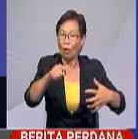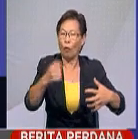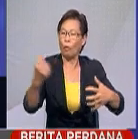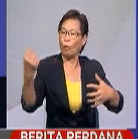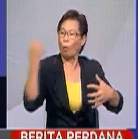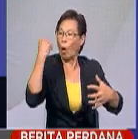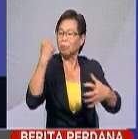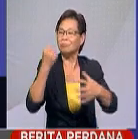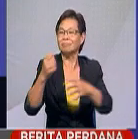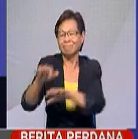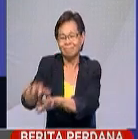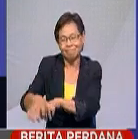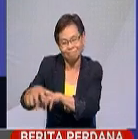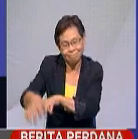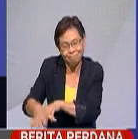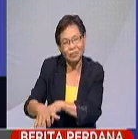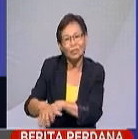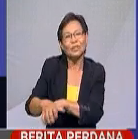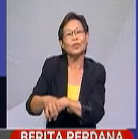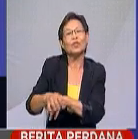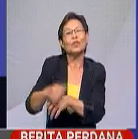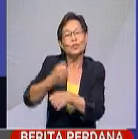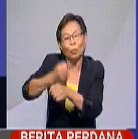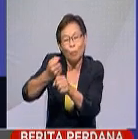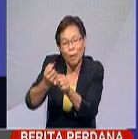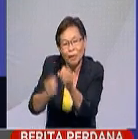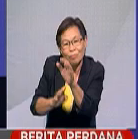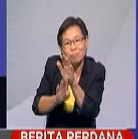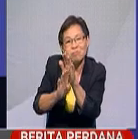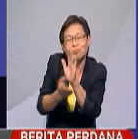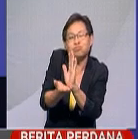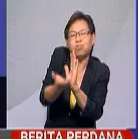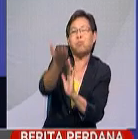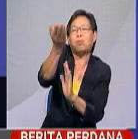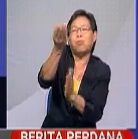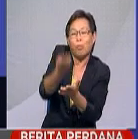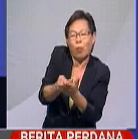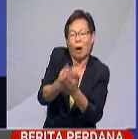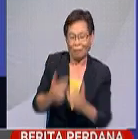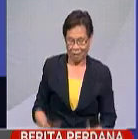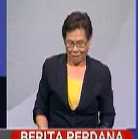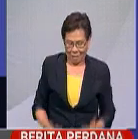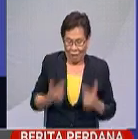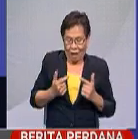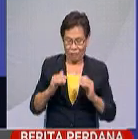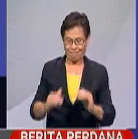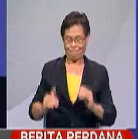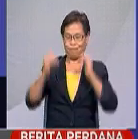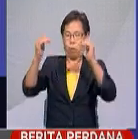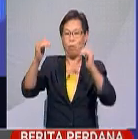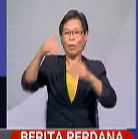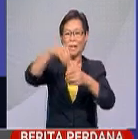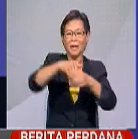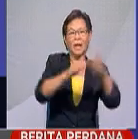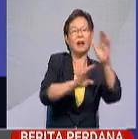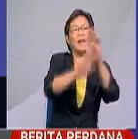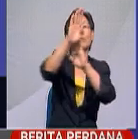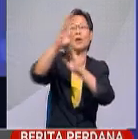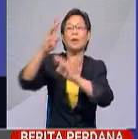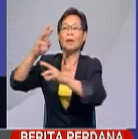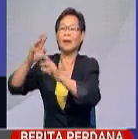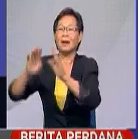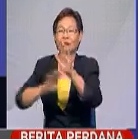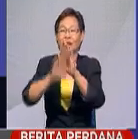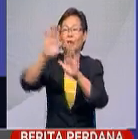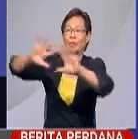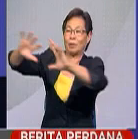subsistence agriculture to rising incomes and living standards. In the developed world, it